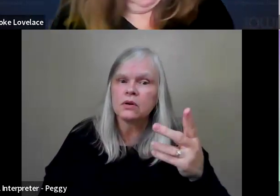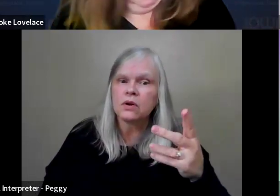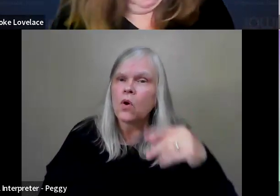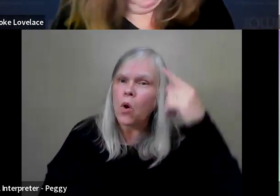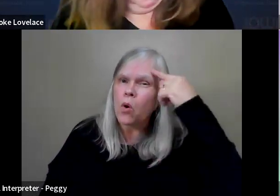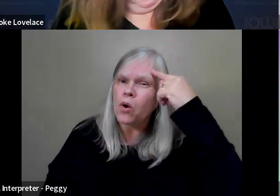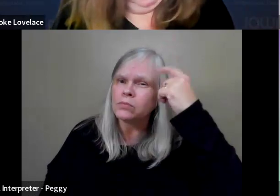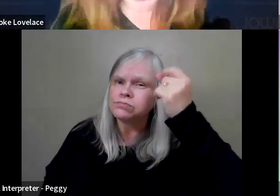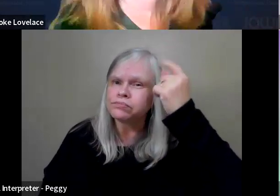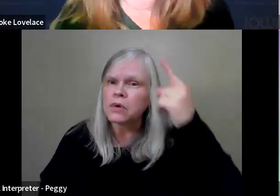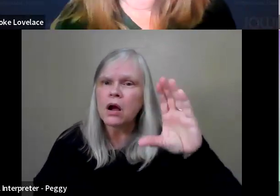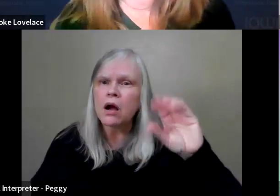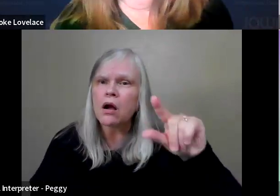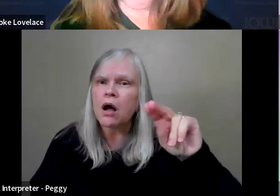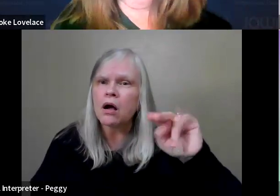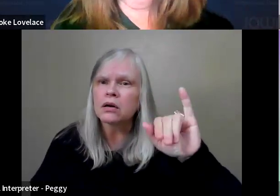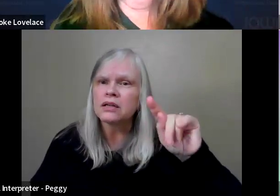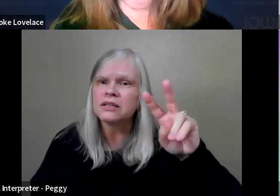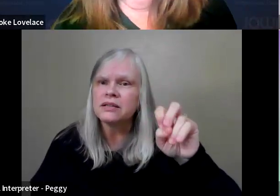that might need your help,